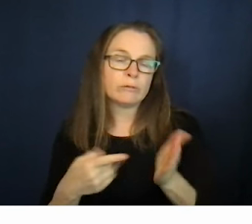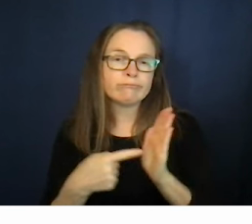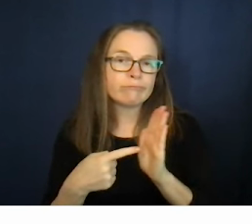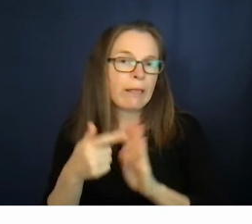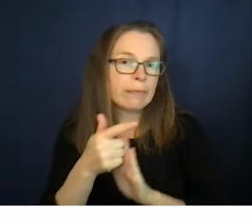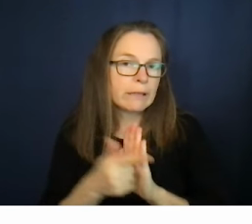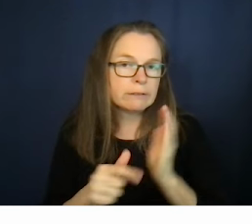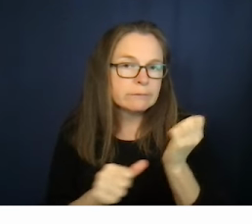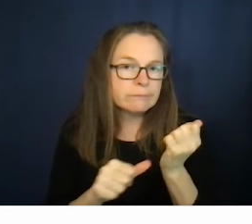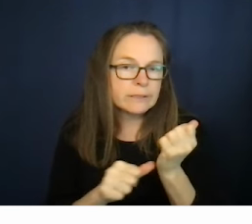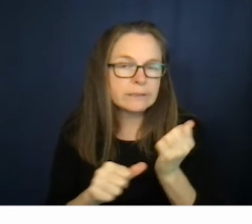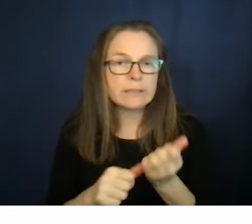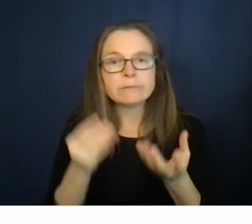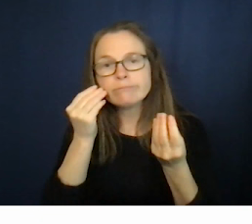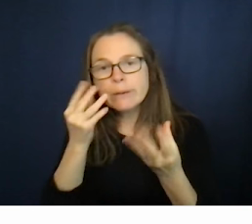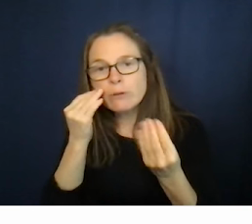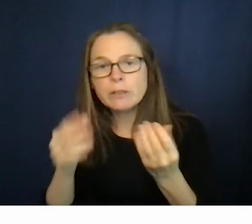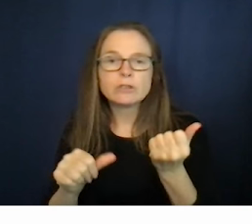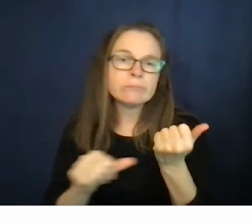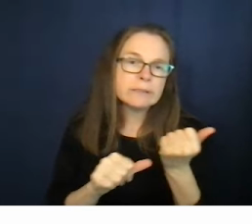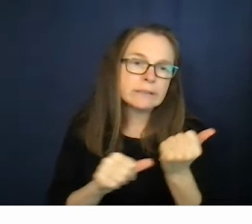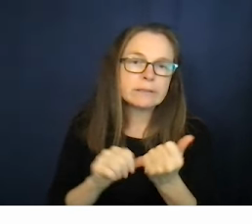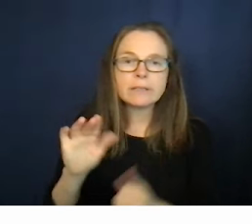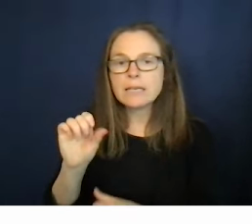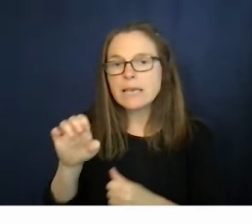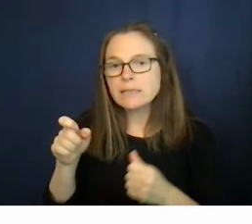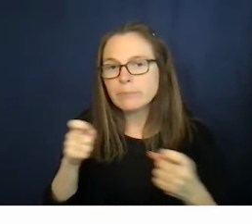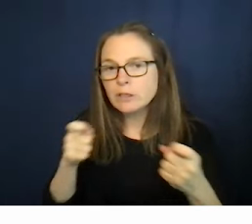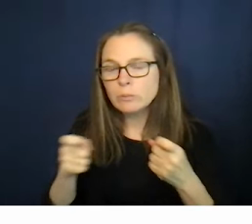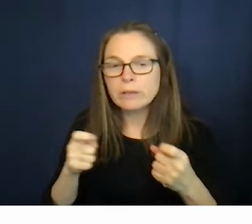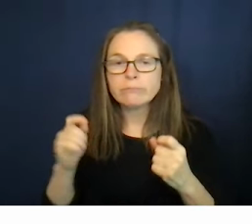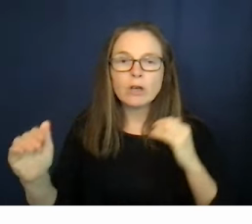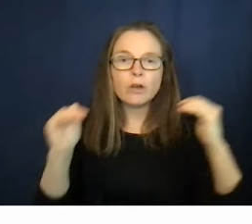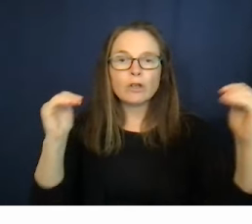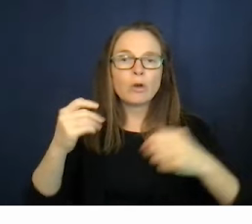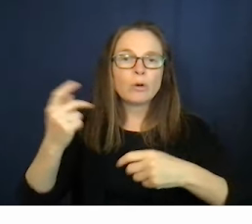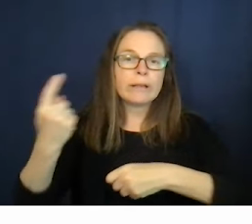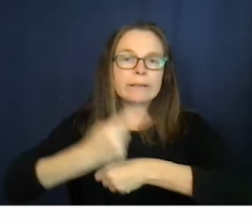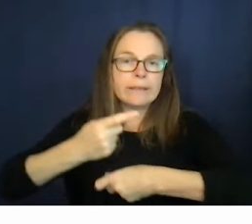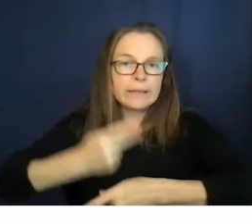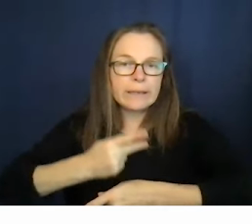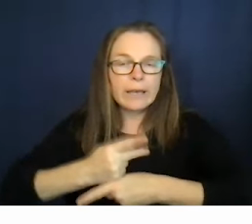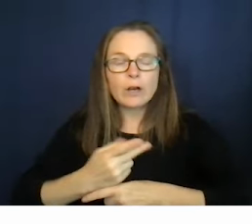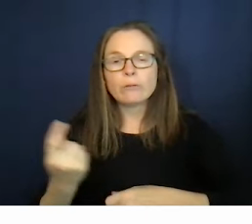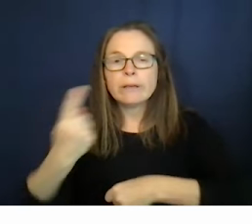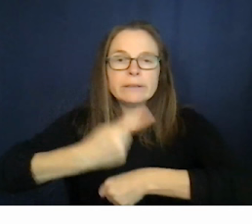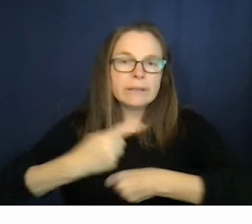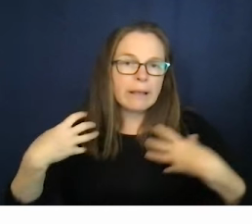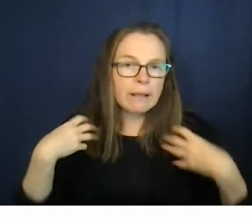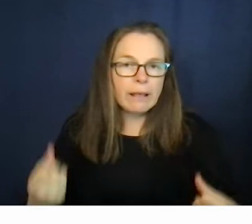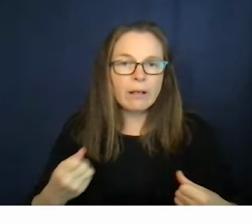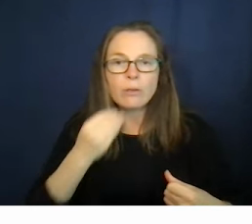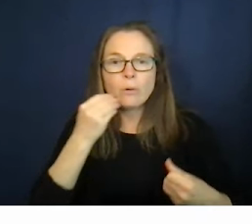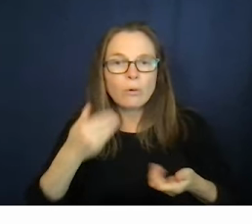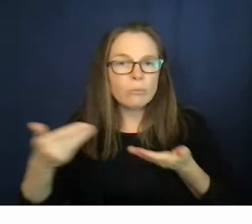legal assistance, information and assistance, case management, adult daycare, adult day health, home